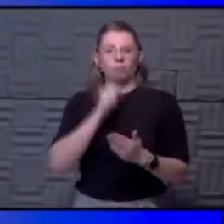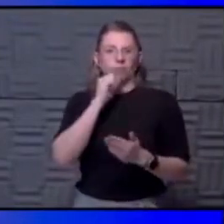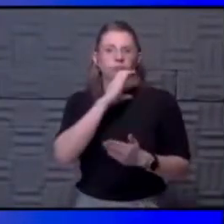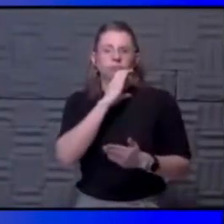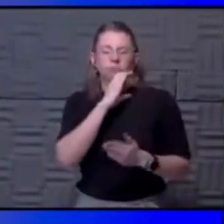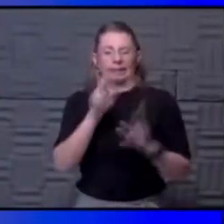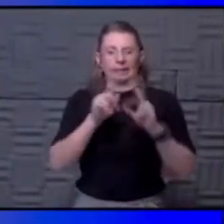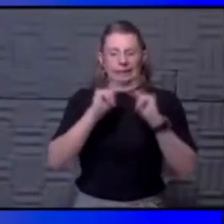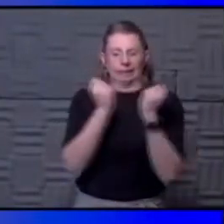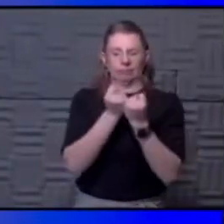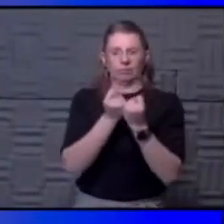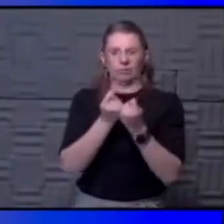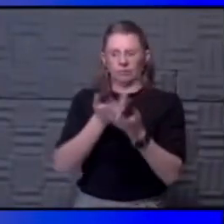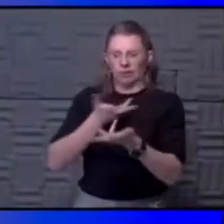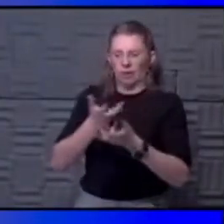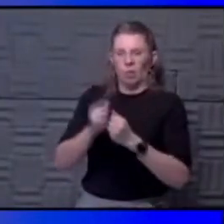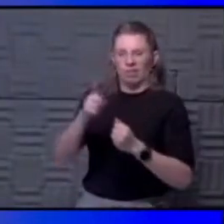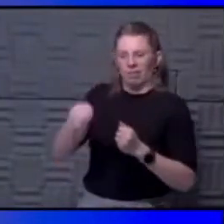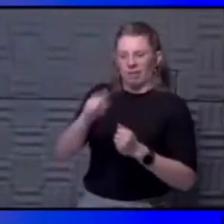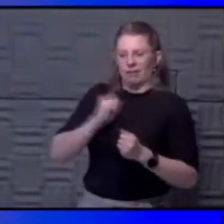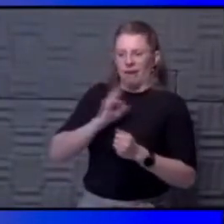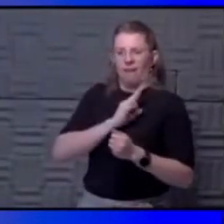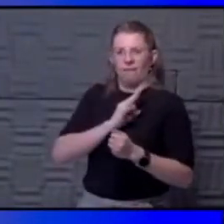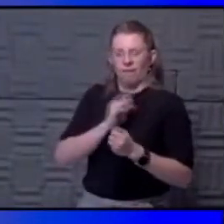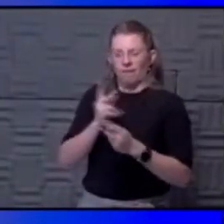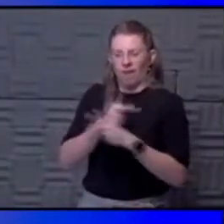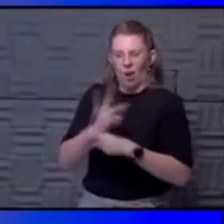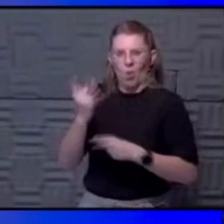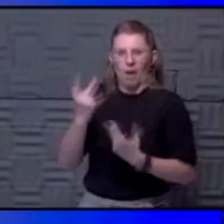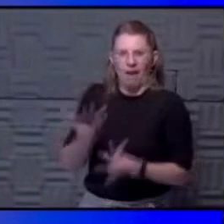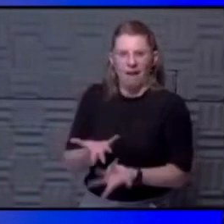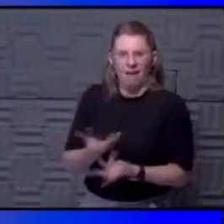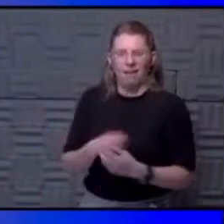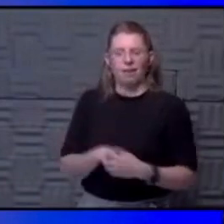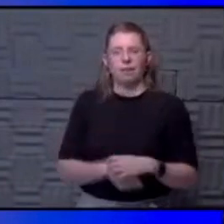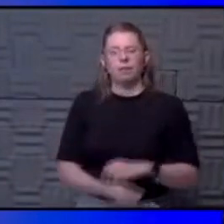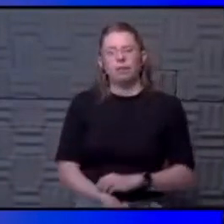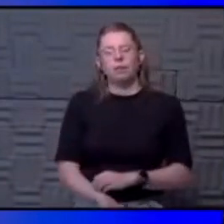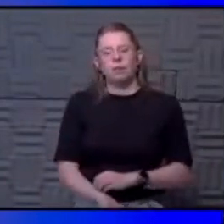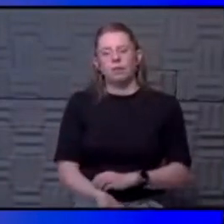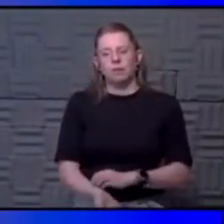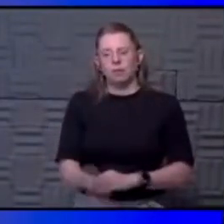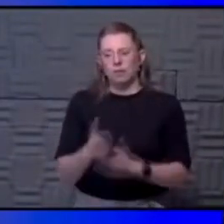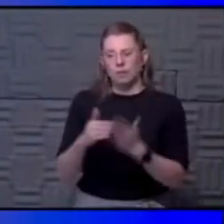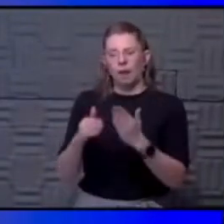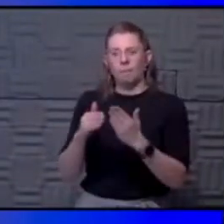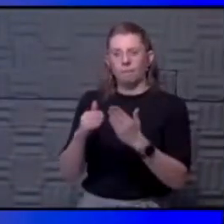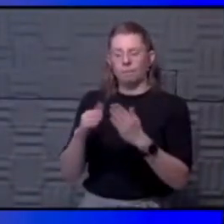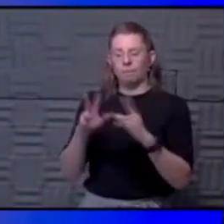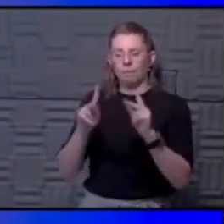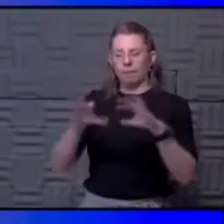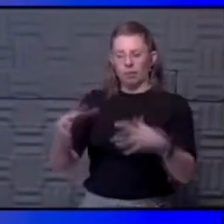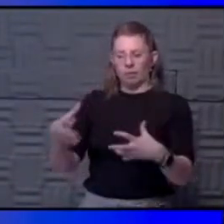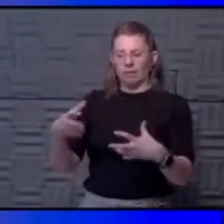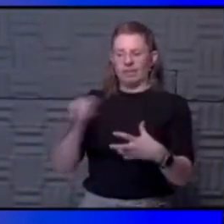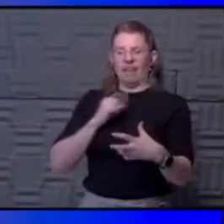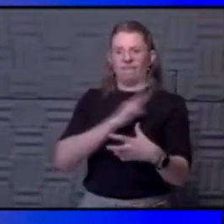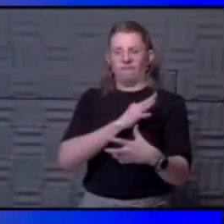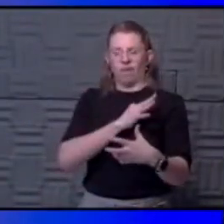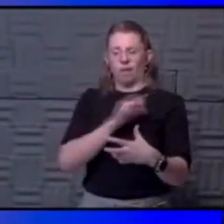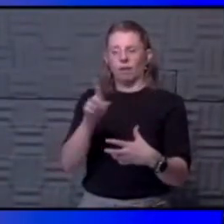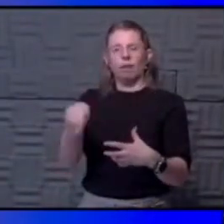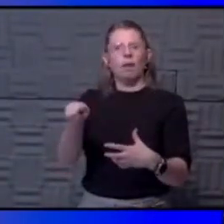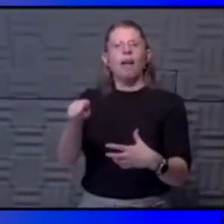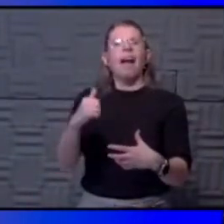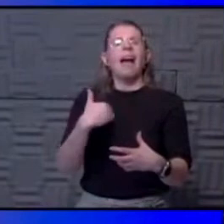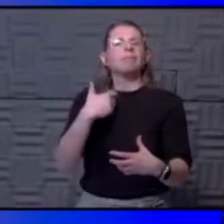those staff trying to figure out why. And there is at least a portion of the long-term care facility staff that say, I